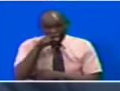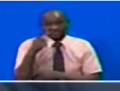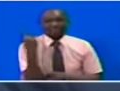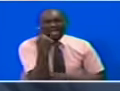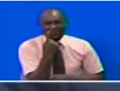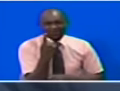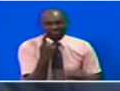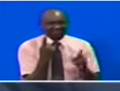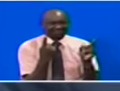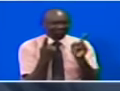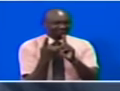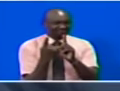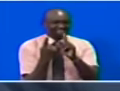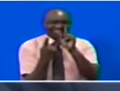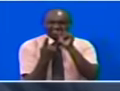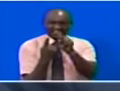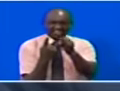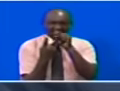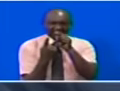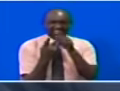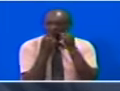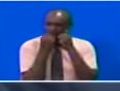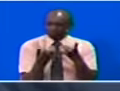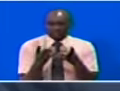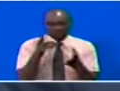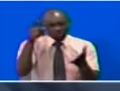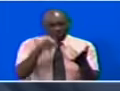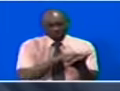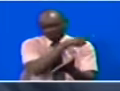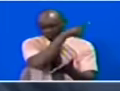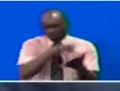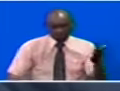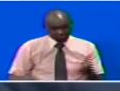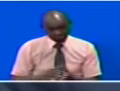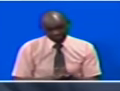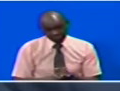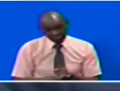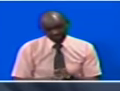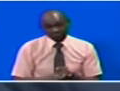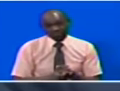alone. That is far from the truth.